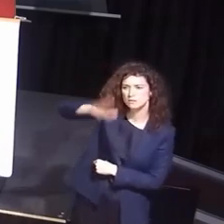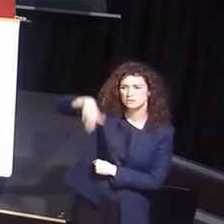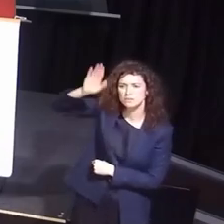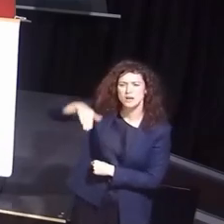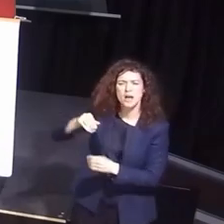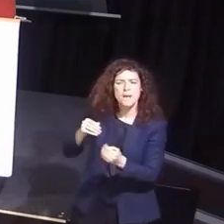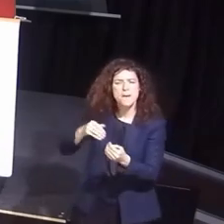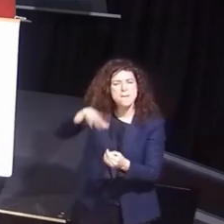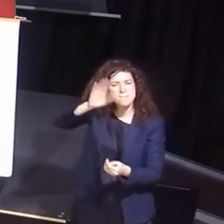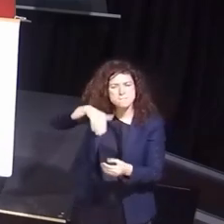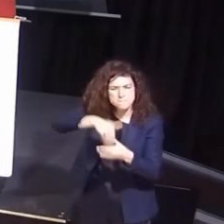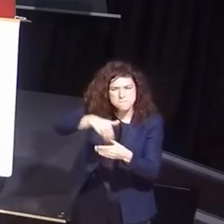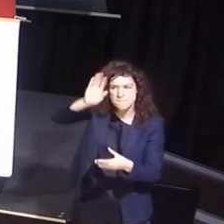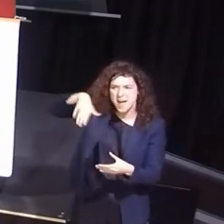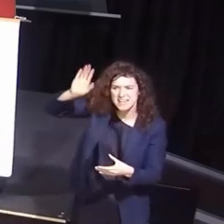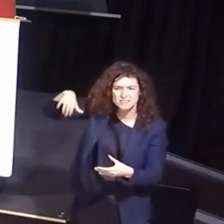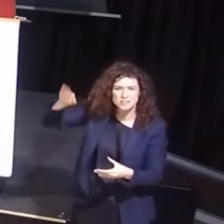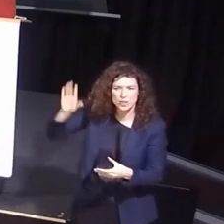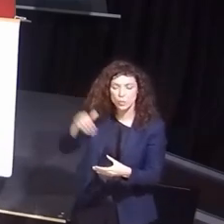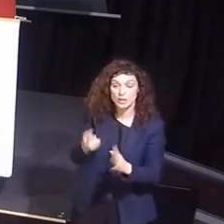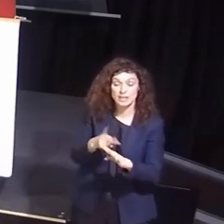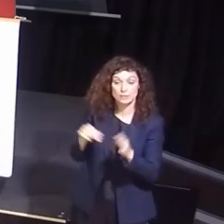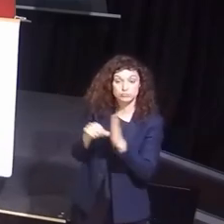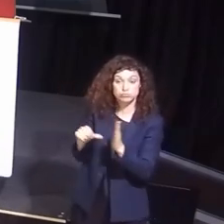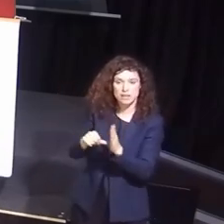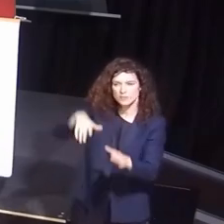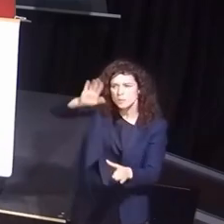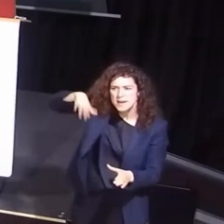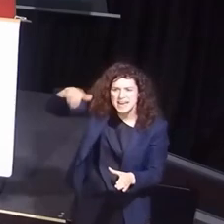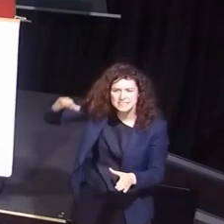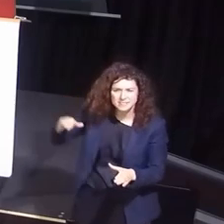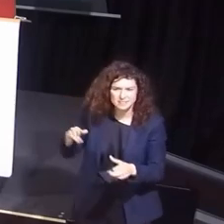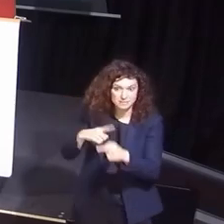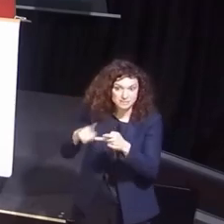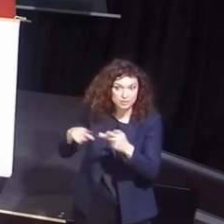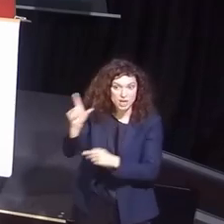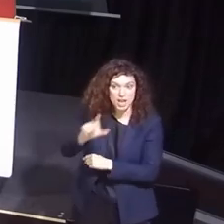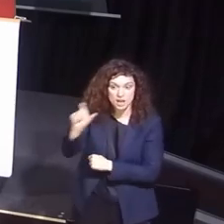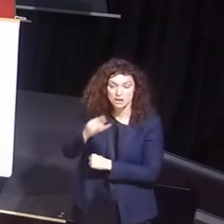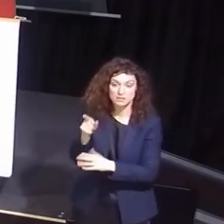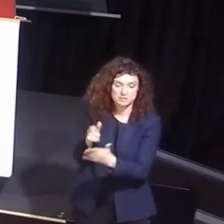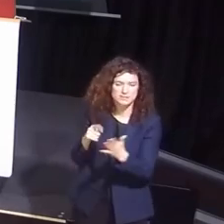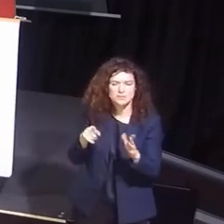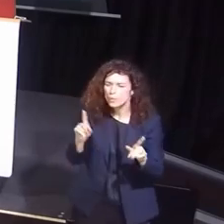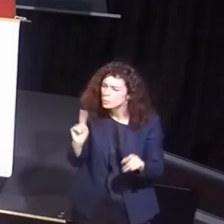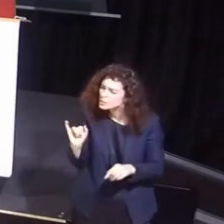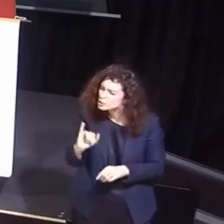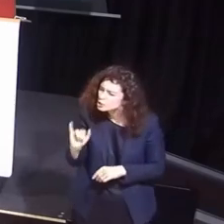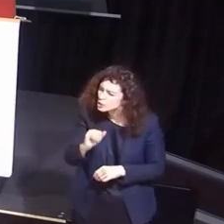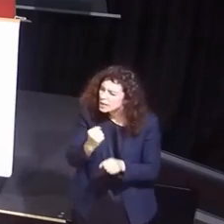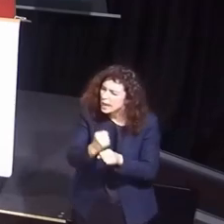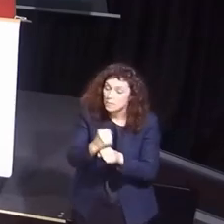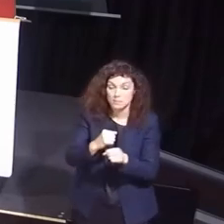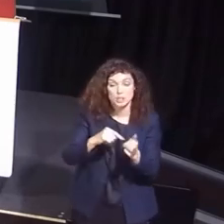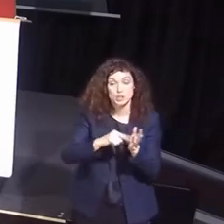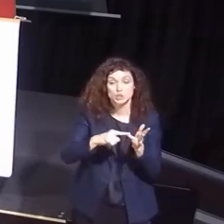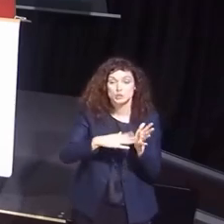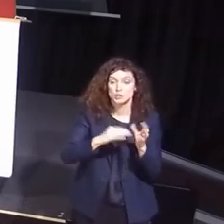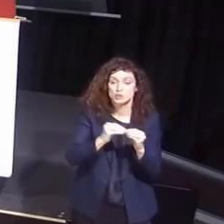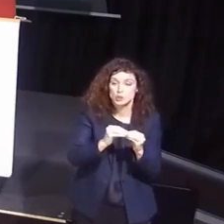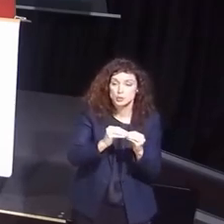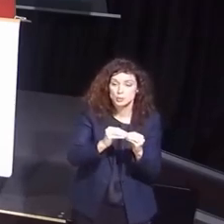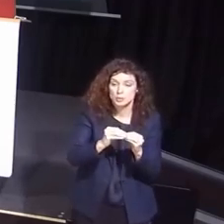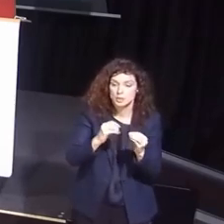like stronger to see. Tomb Raider. Well, that's brilliant, because sometimes I can't see color very well, and sometimes I can't read very well. It just depends on where we're